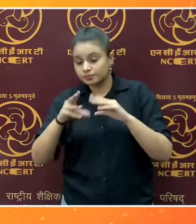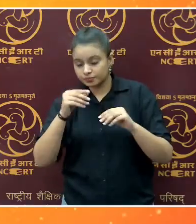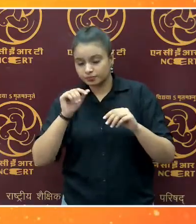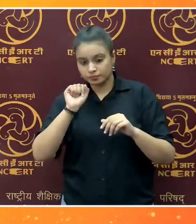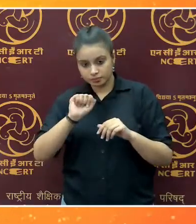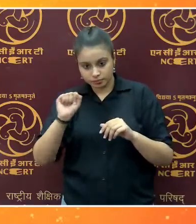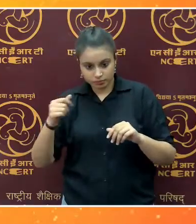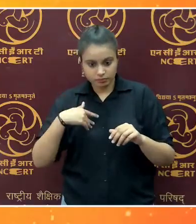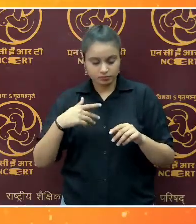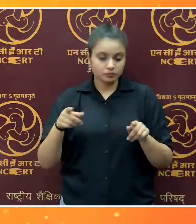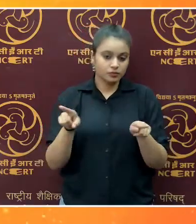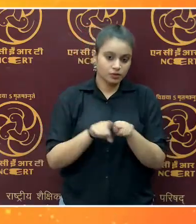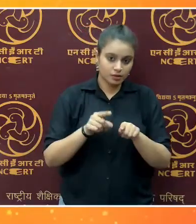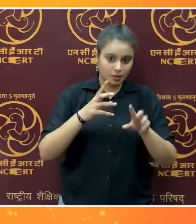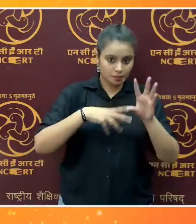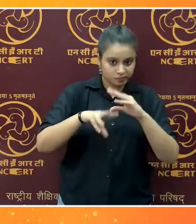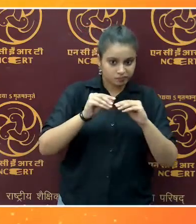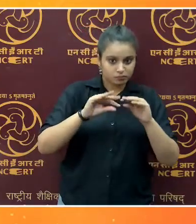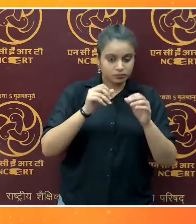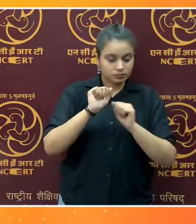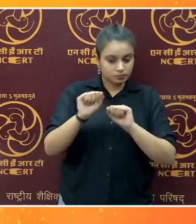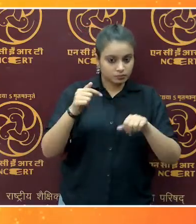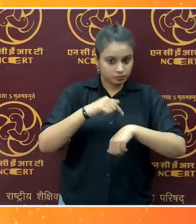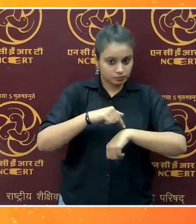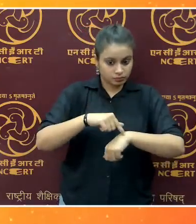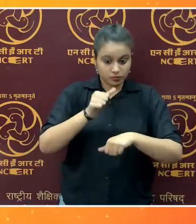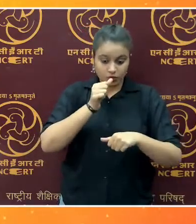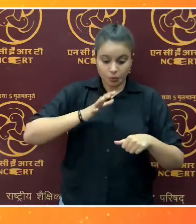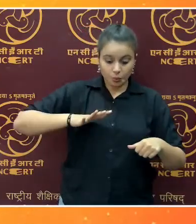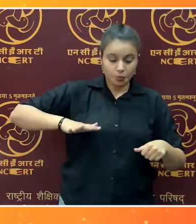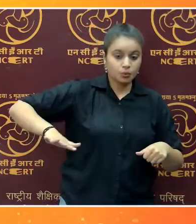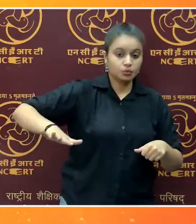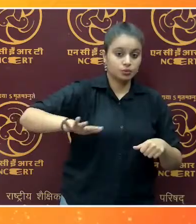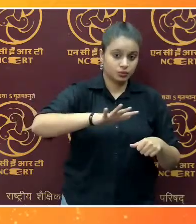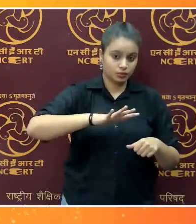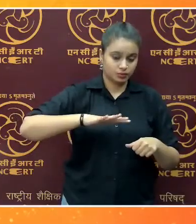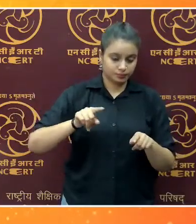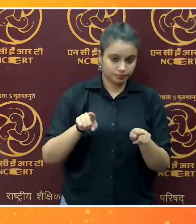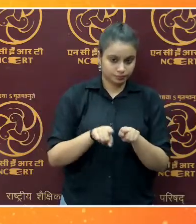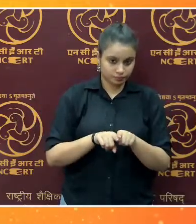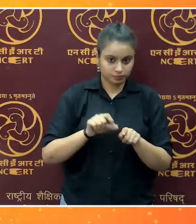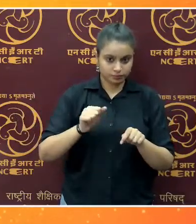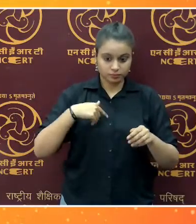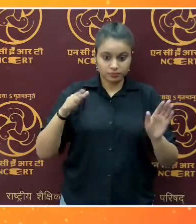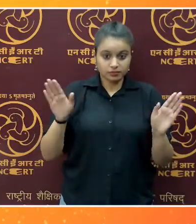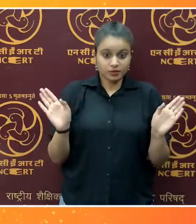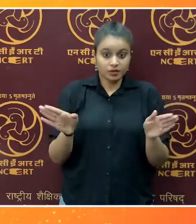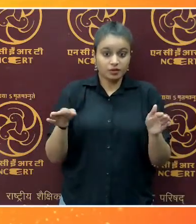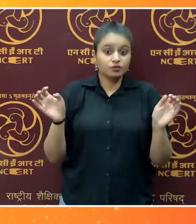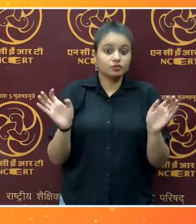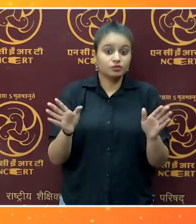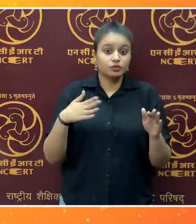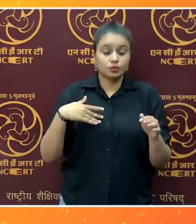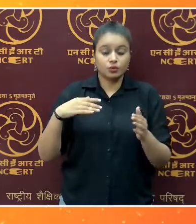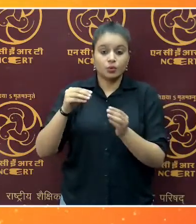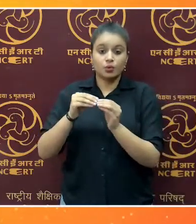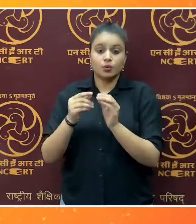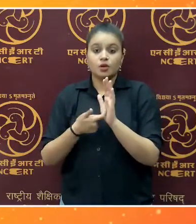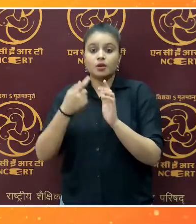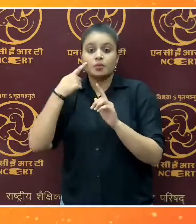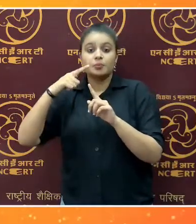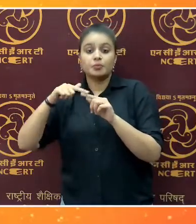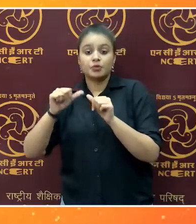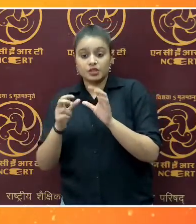as you learnt, all his time over the ocean. Wow. So he flew from Britain to Russia, then